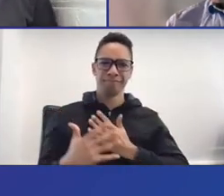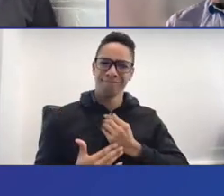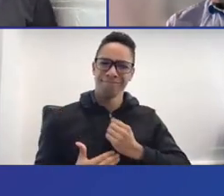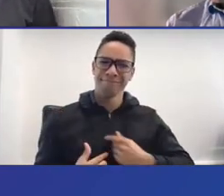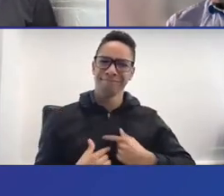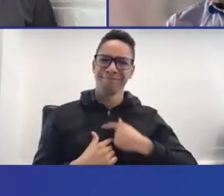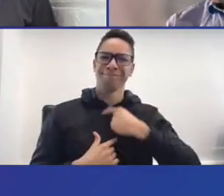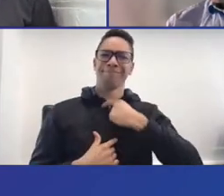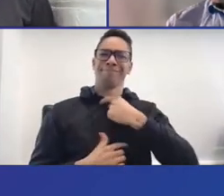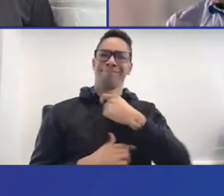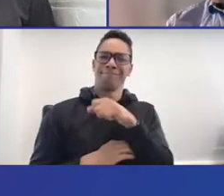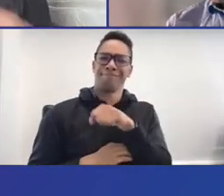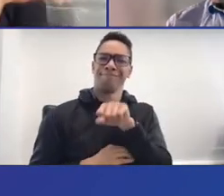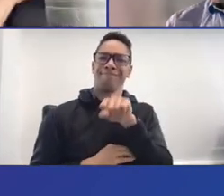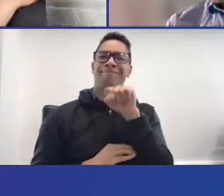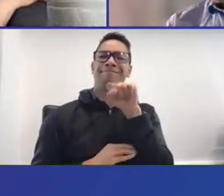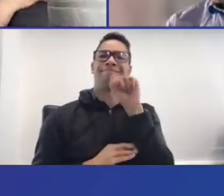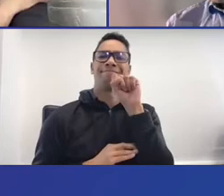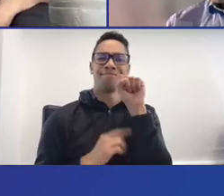nods it yes and no.